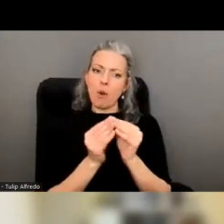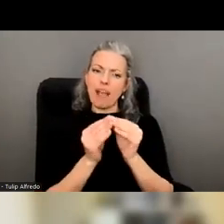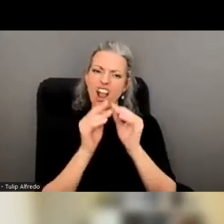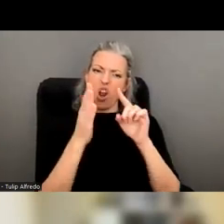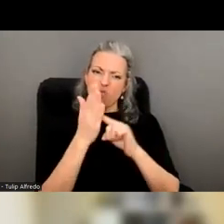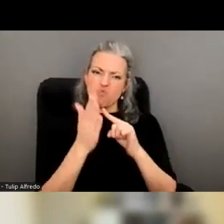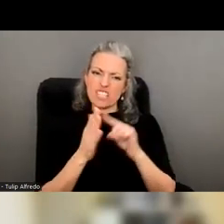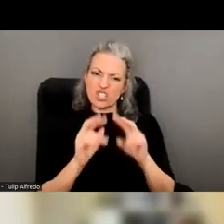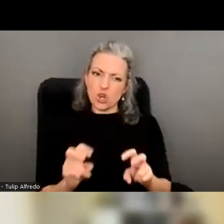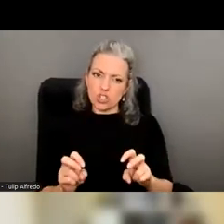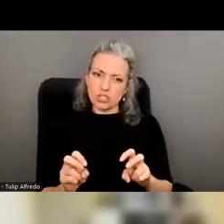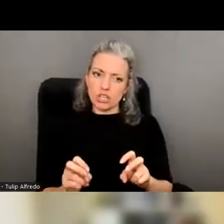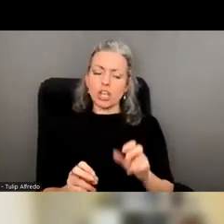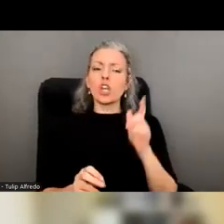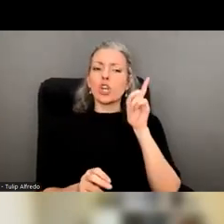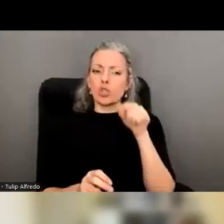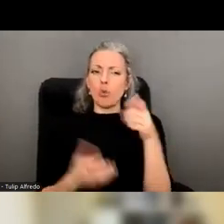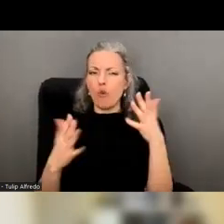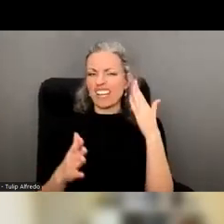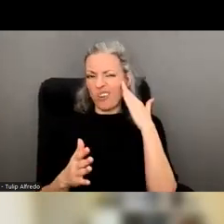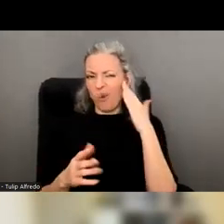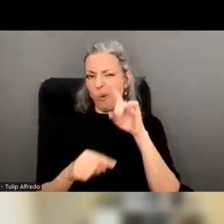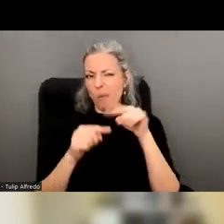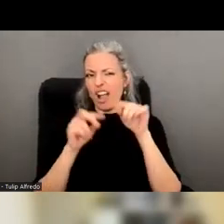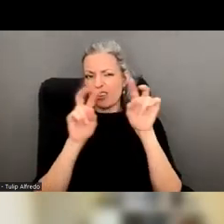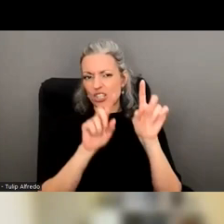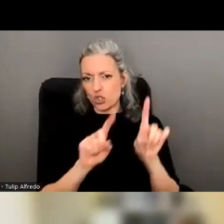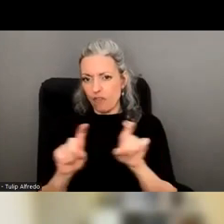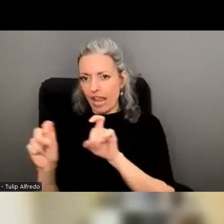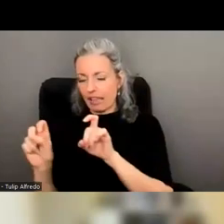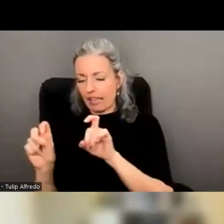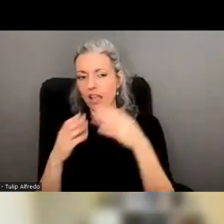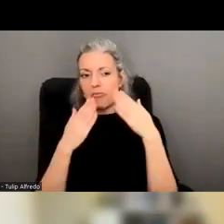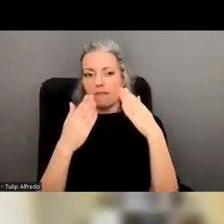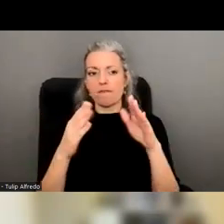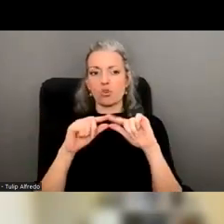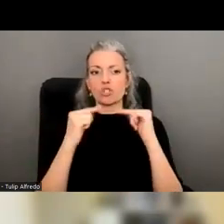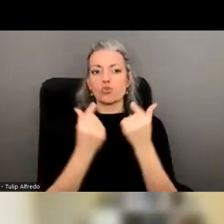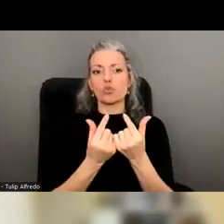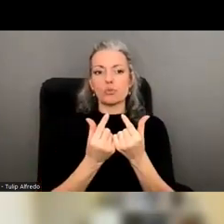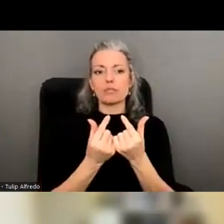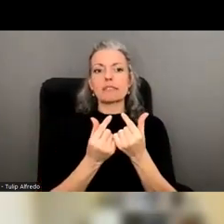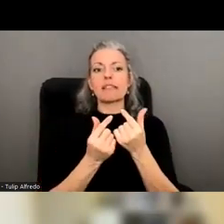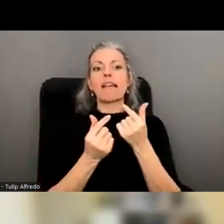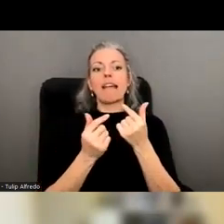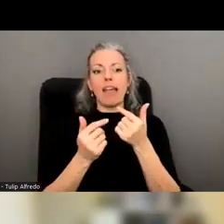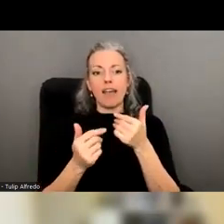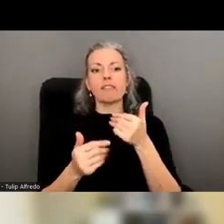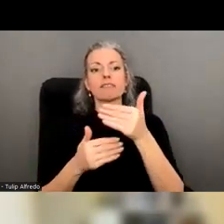You heard about the survey already. So for the focus groups, we're going to be using an explanatory sequential